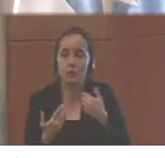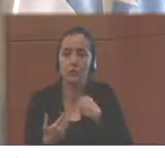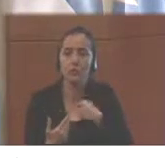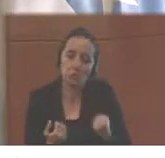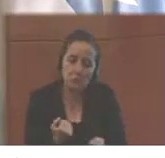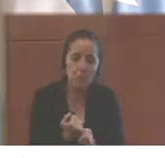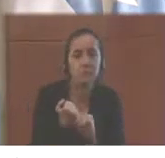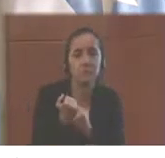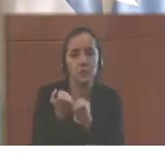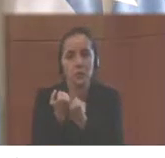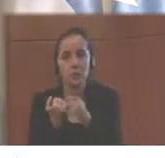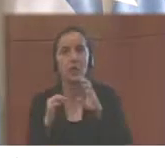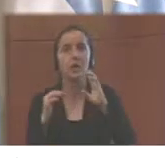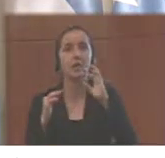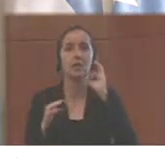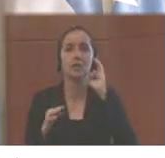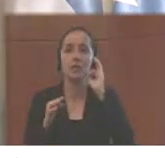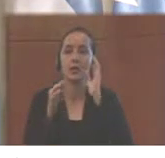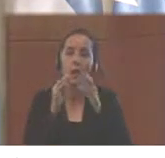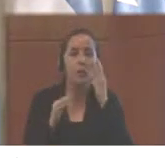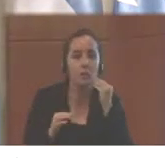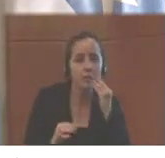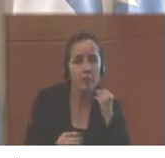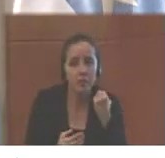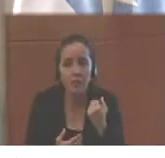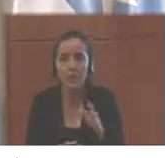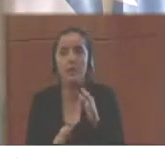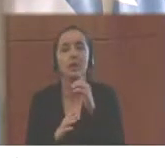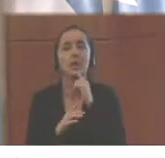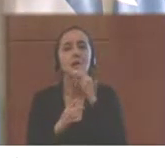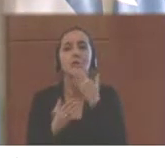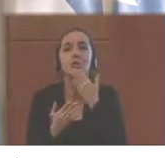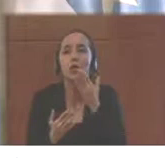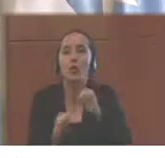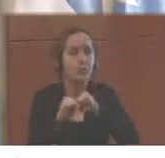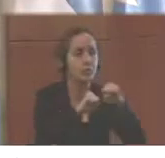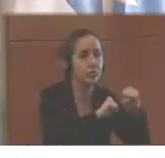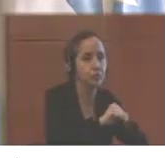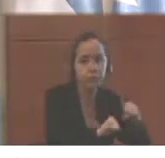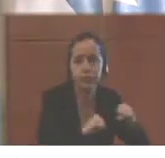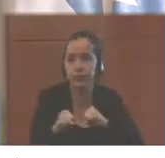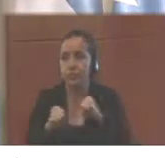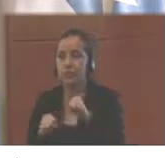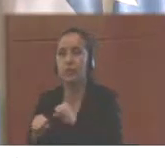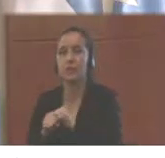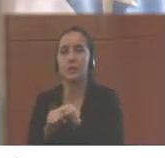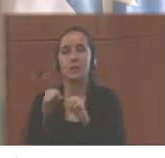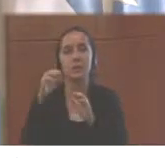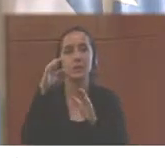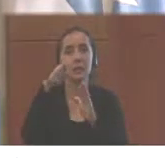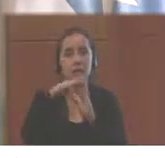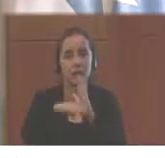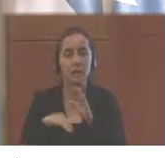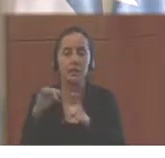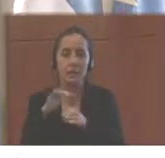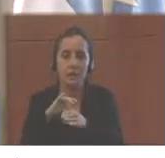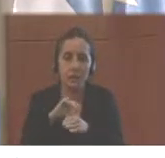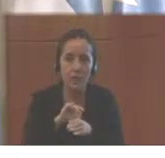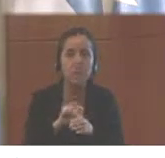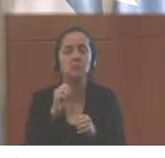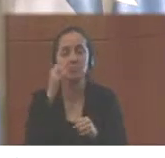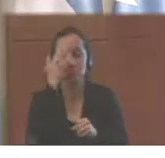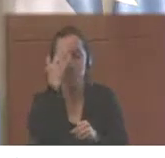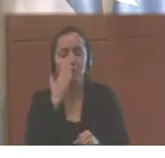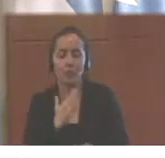From our modest point of view and as regional contributors and in our greatest competency in this